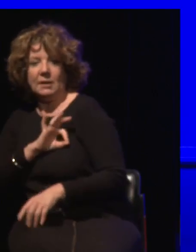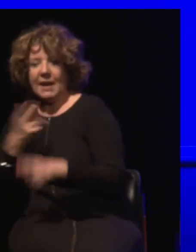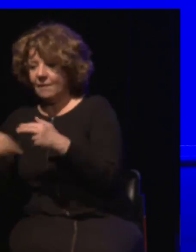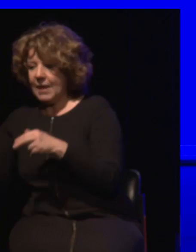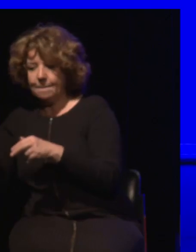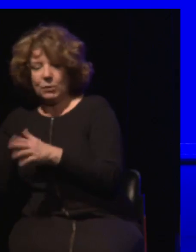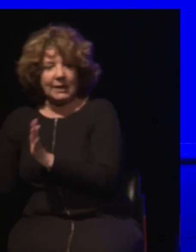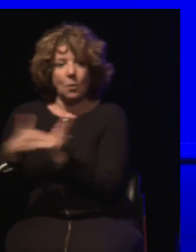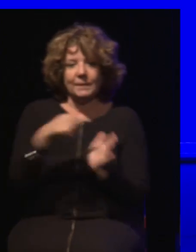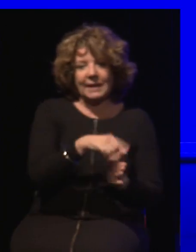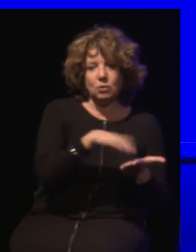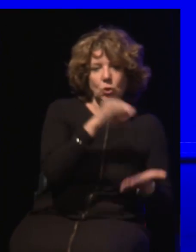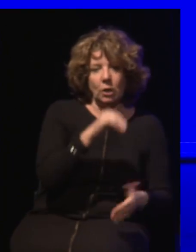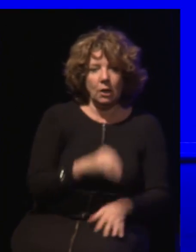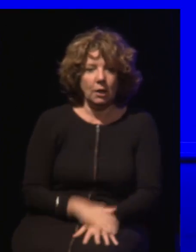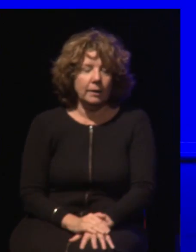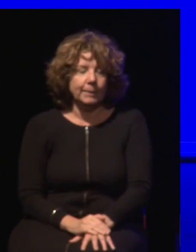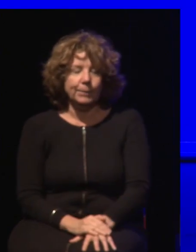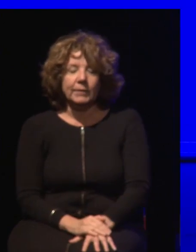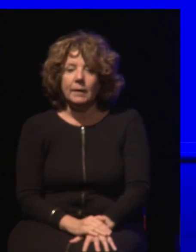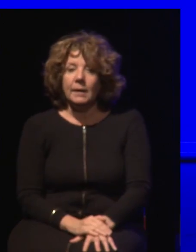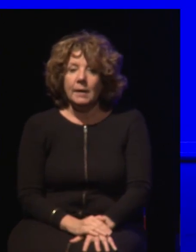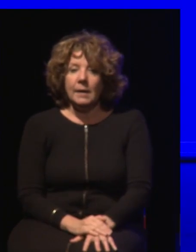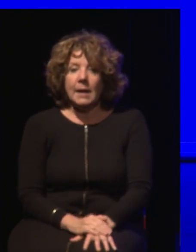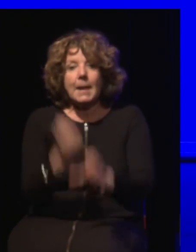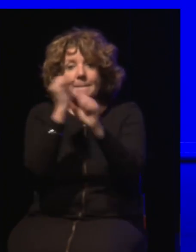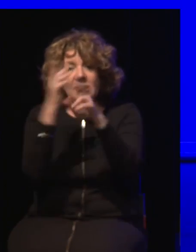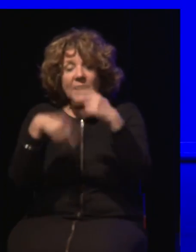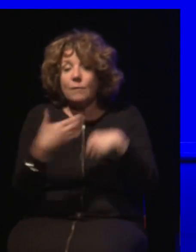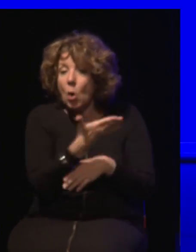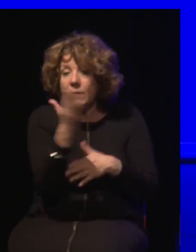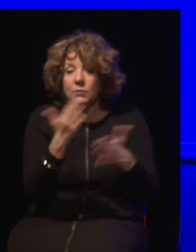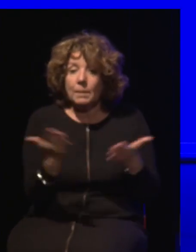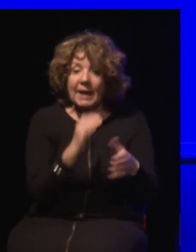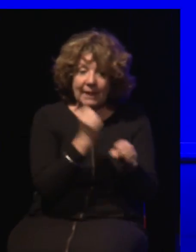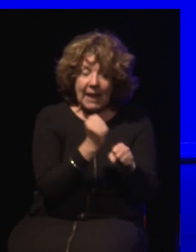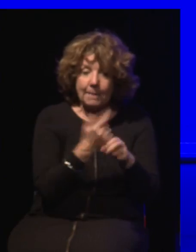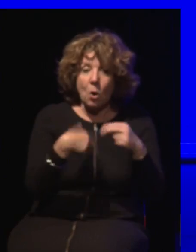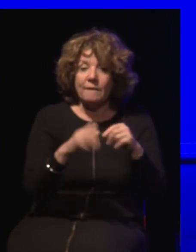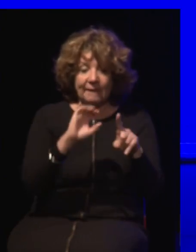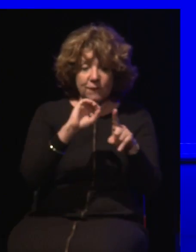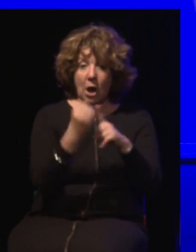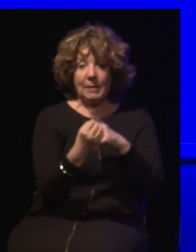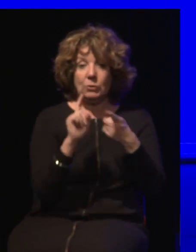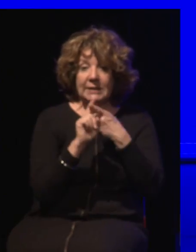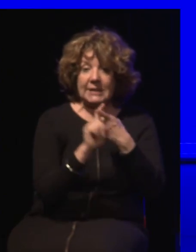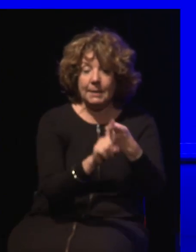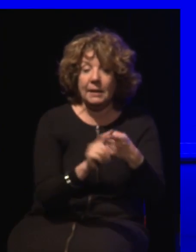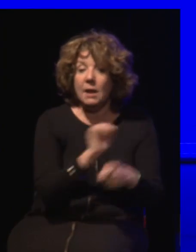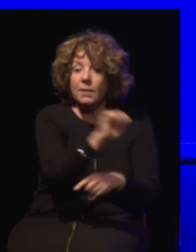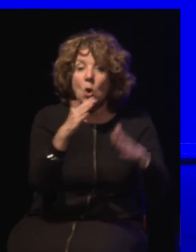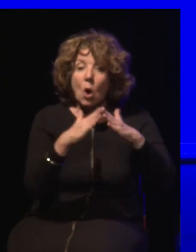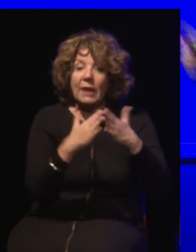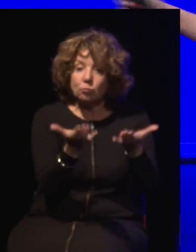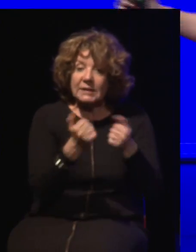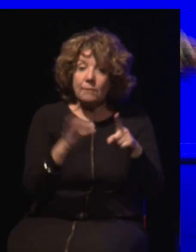Imagine if we were all playing the game of environmental sustainability, that your household received points every time you switched off the